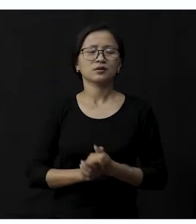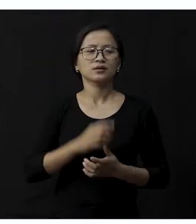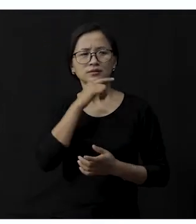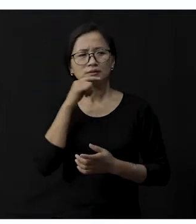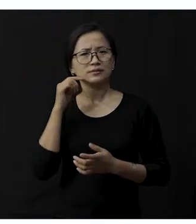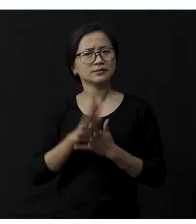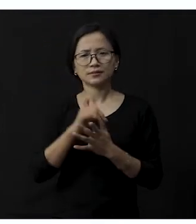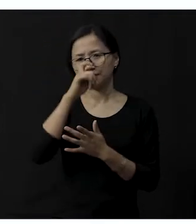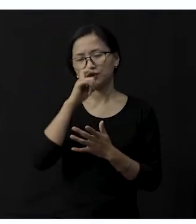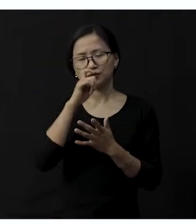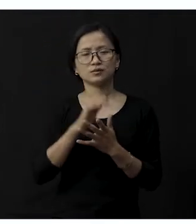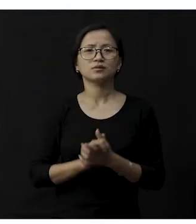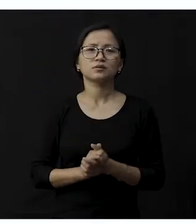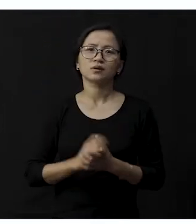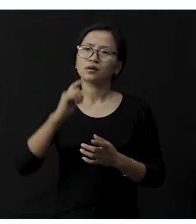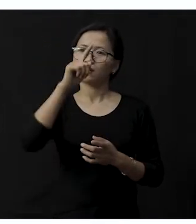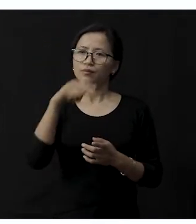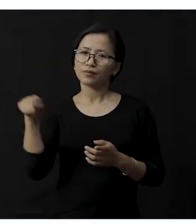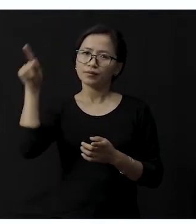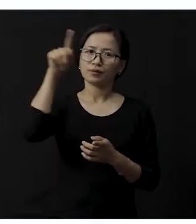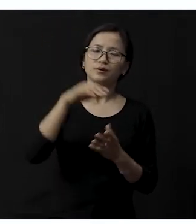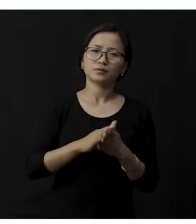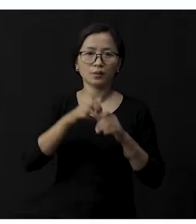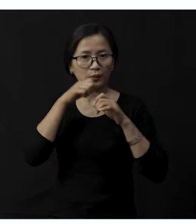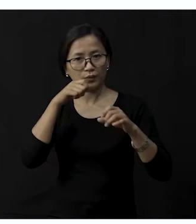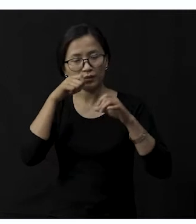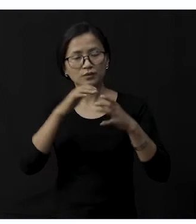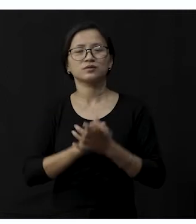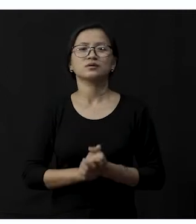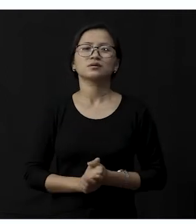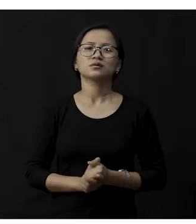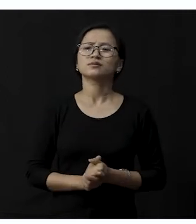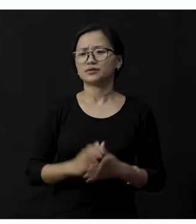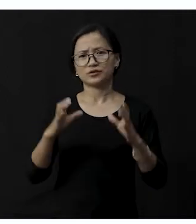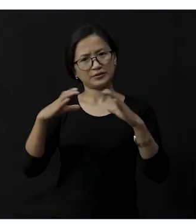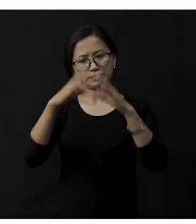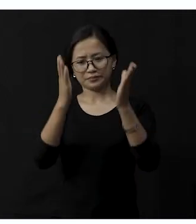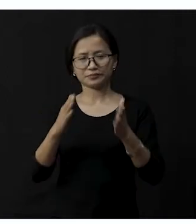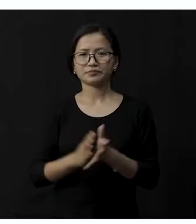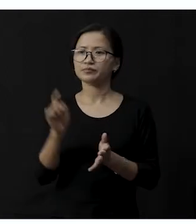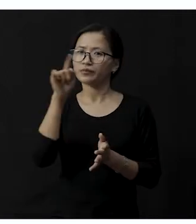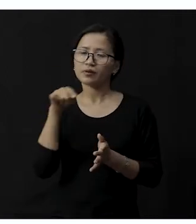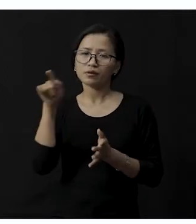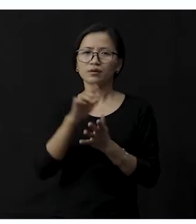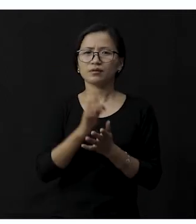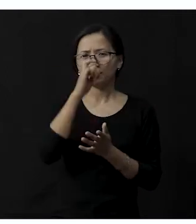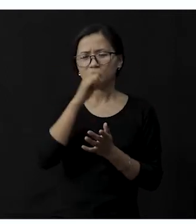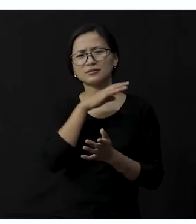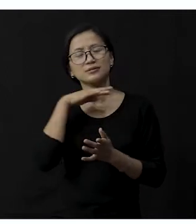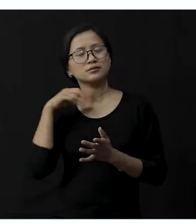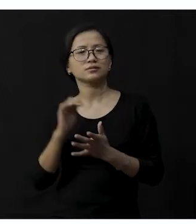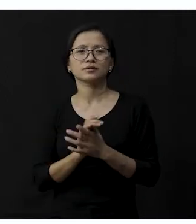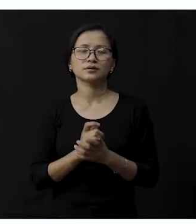blue round balloons, right? They are, the shape is round, the colors are red and blue. And I